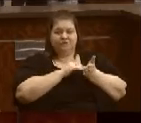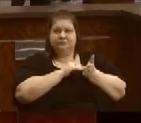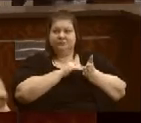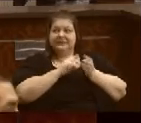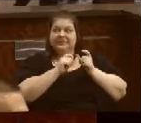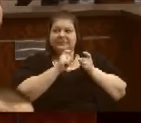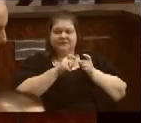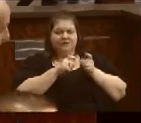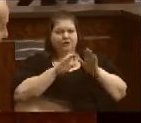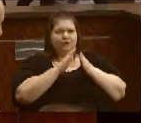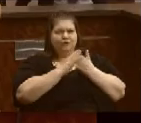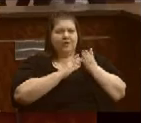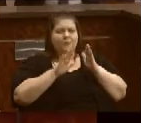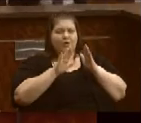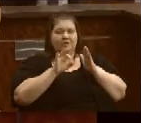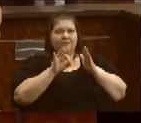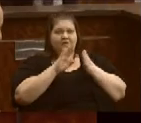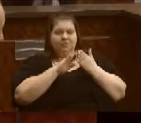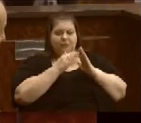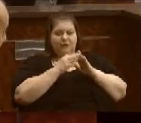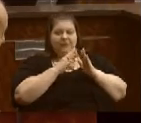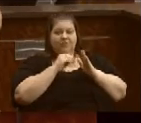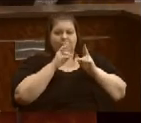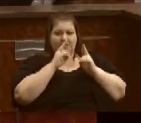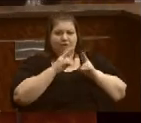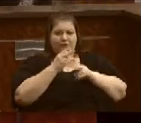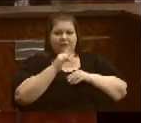honor him here tonight. Thank you.